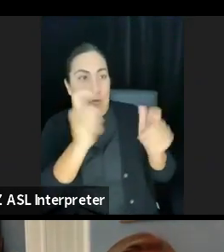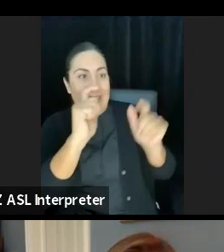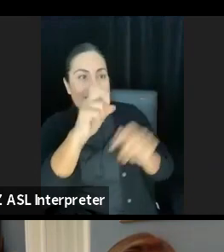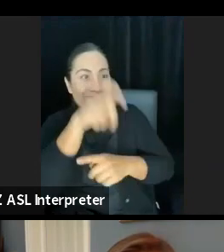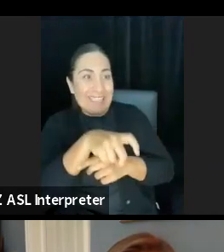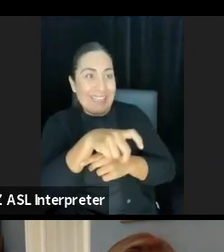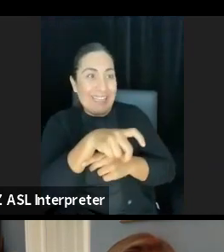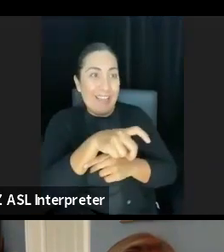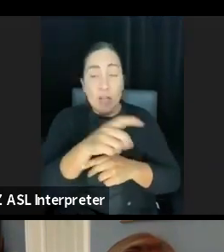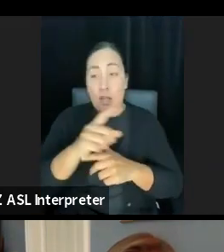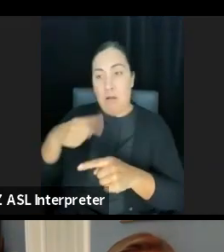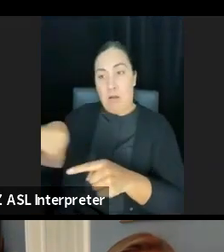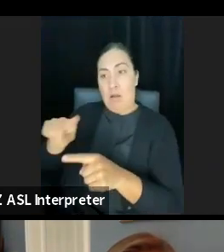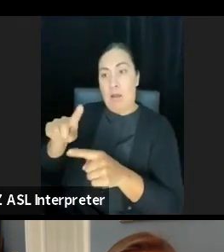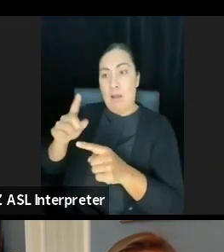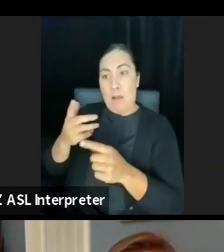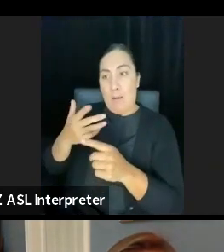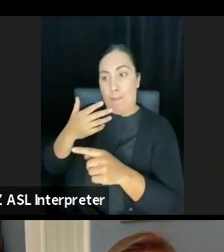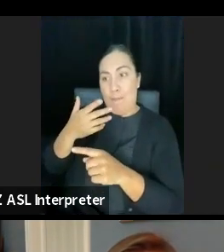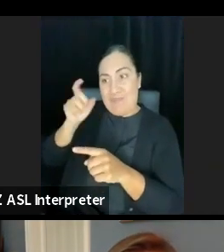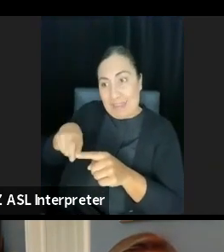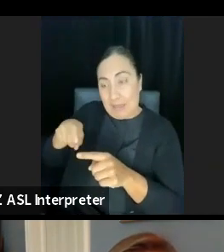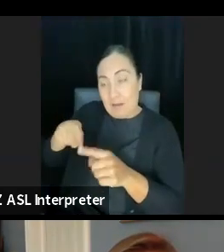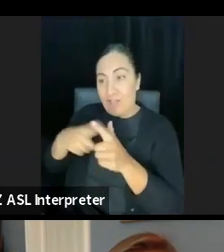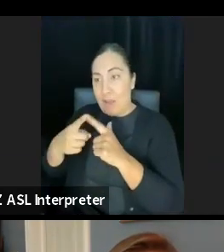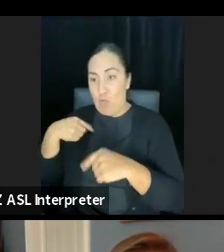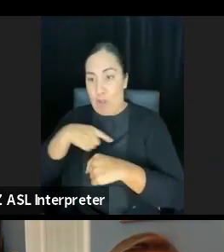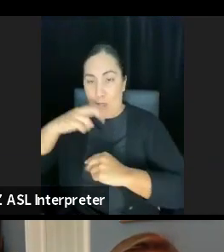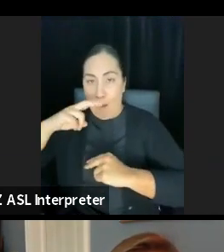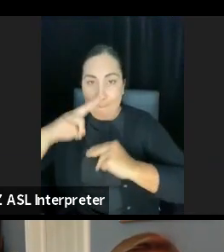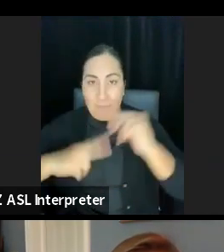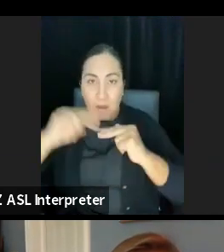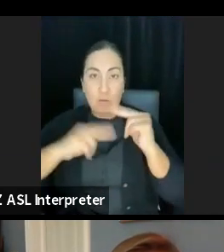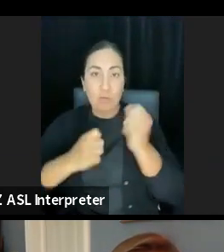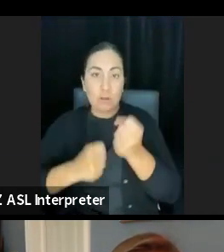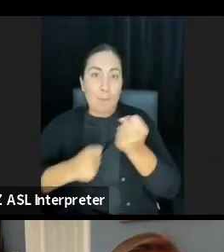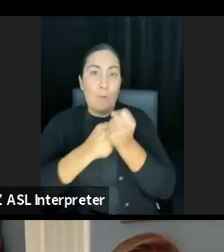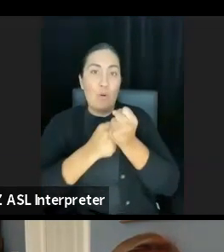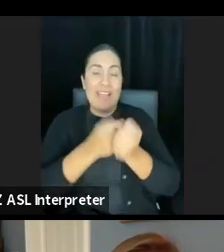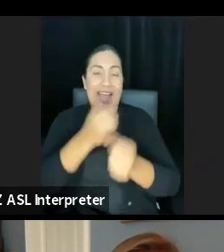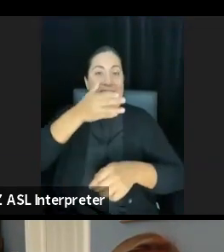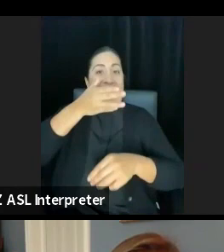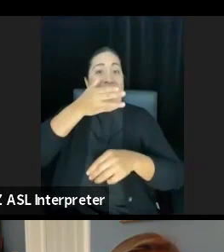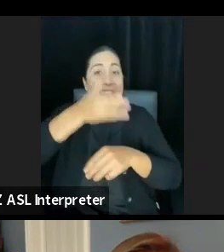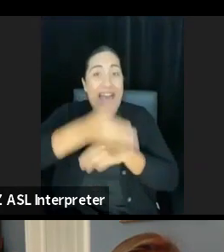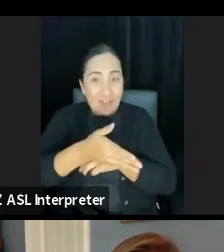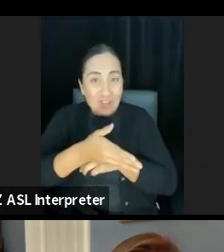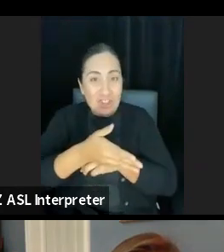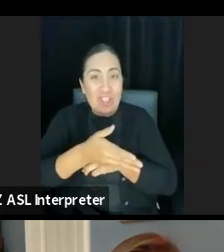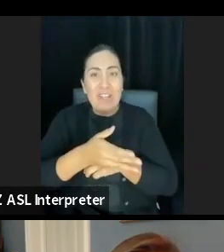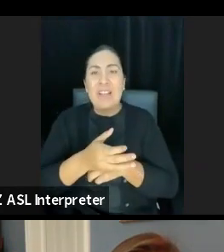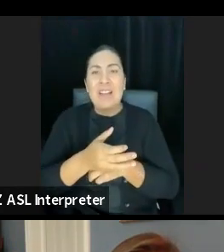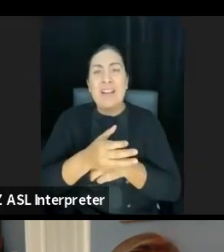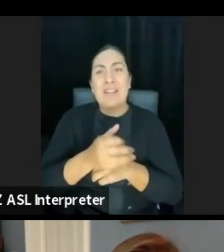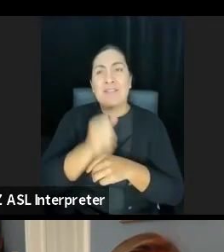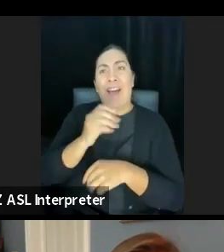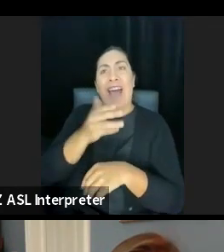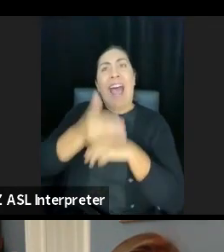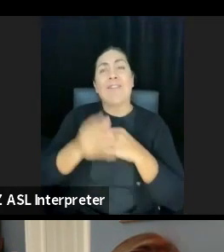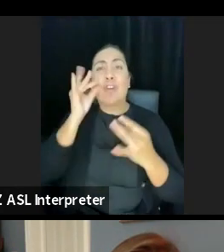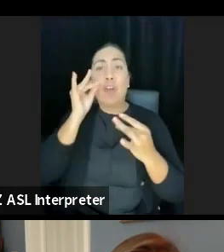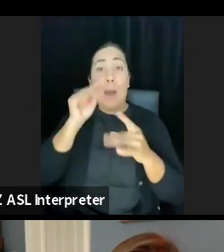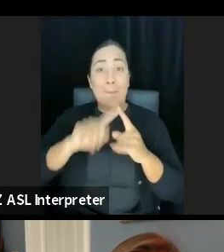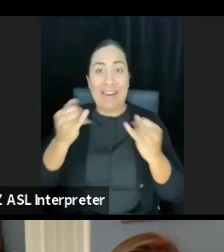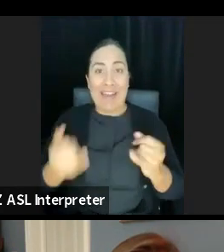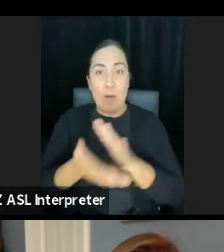then building support for people with needs after the fact. That it's not an afterthought, but it's our priority.